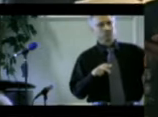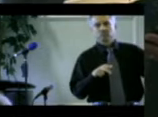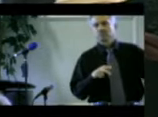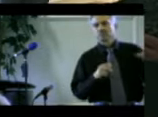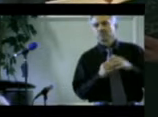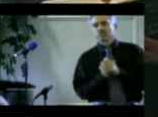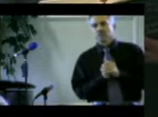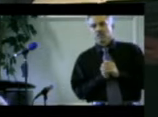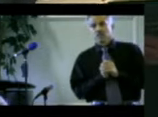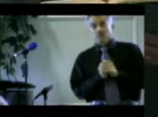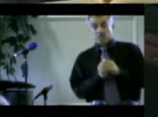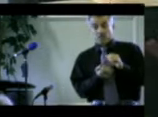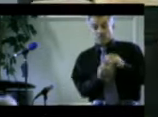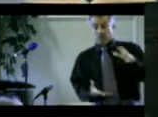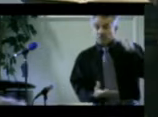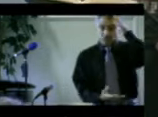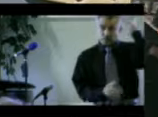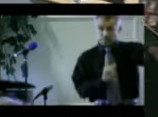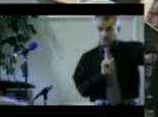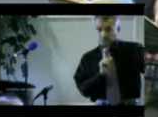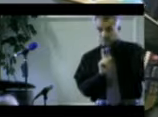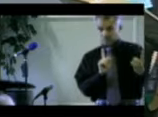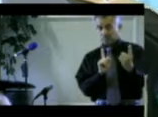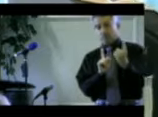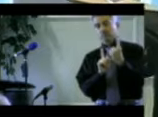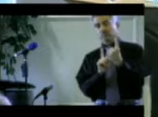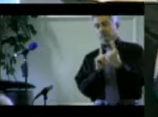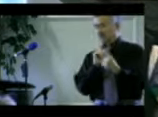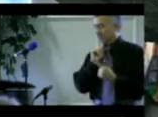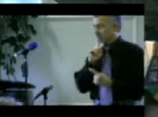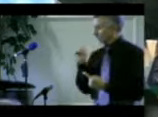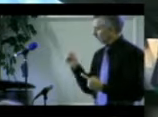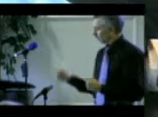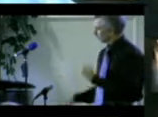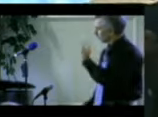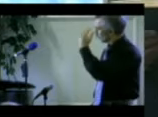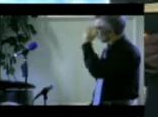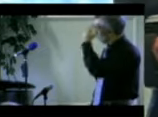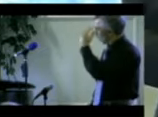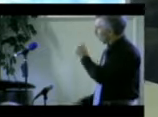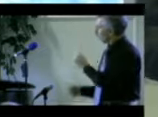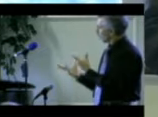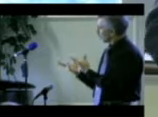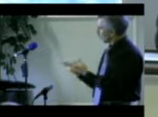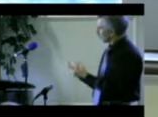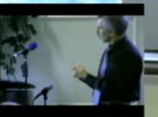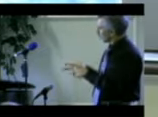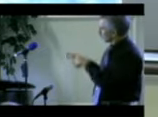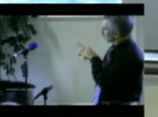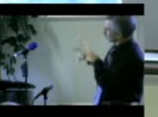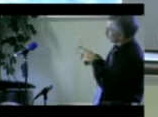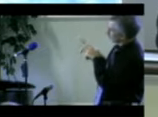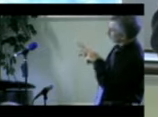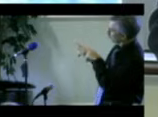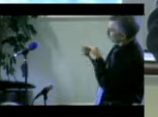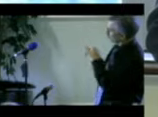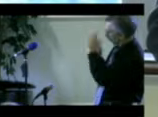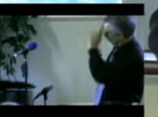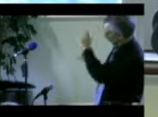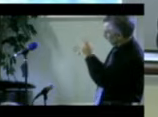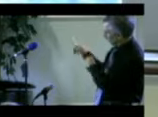in town approached the master craftsman and said, "Do you know how much you are admired in this town?"